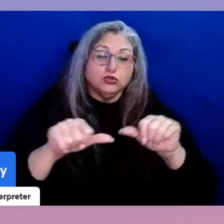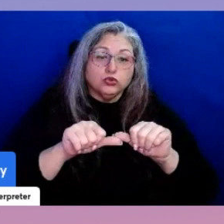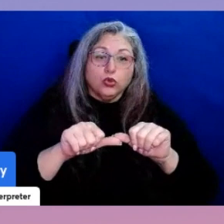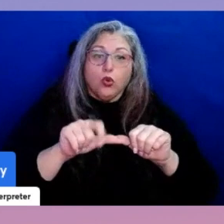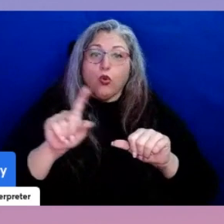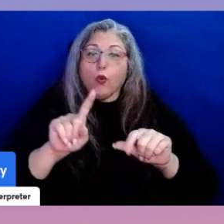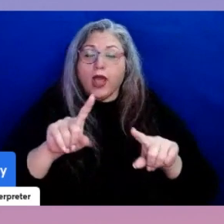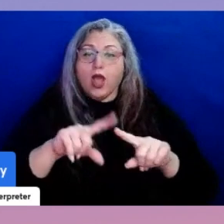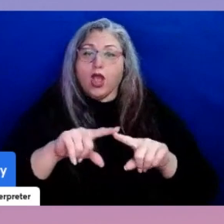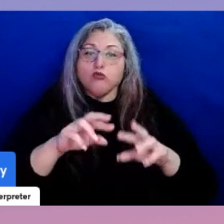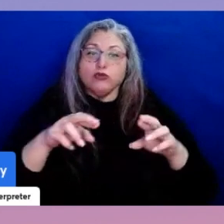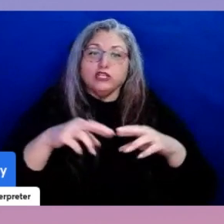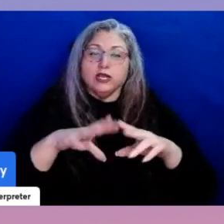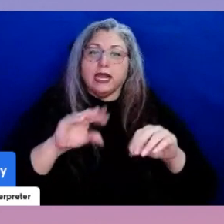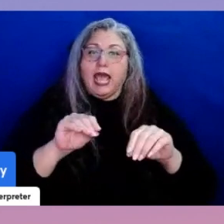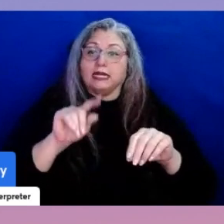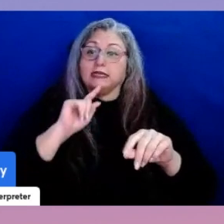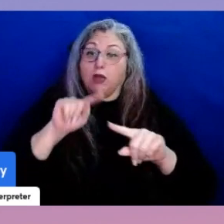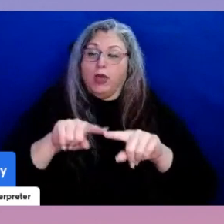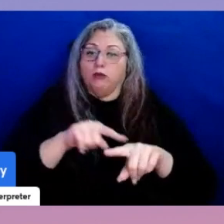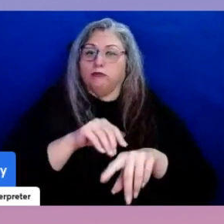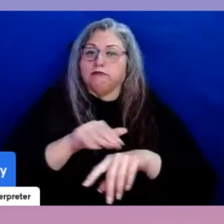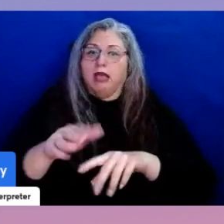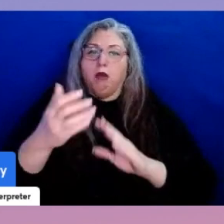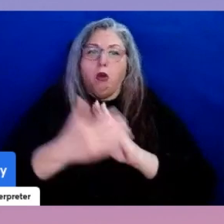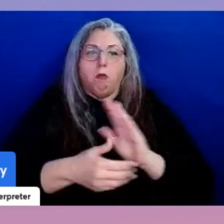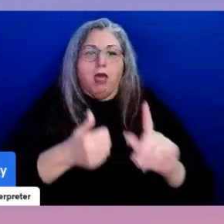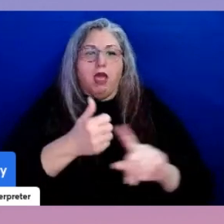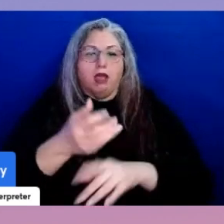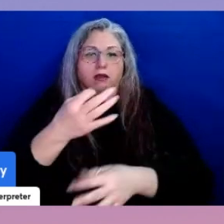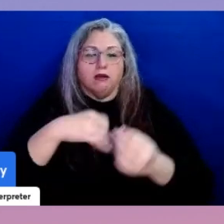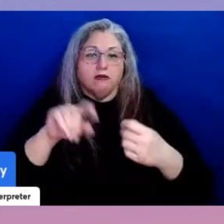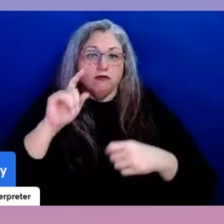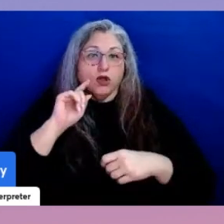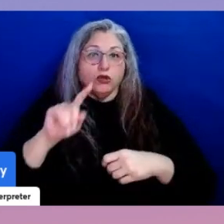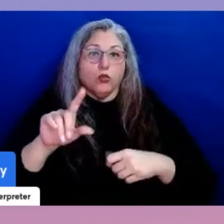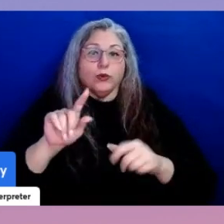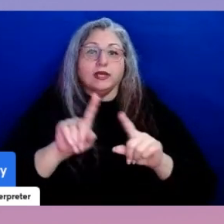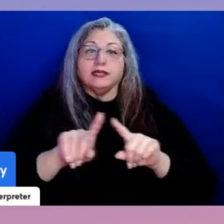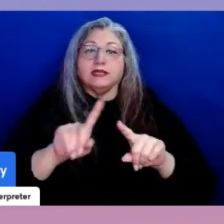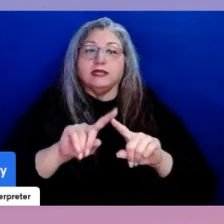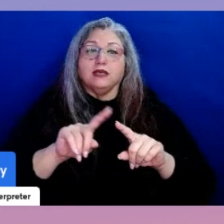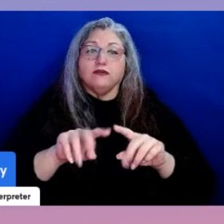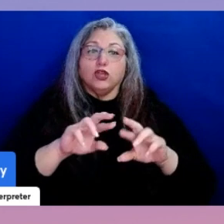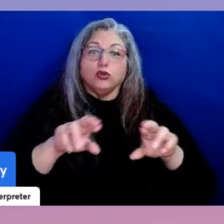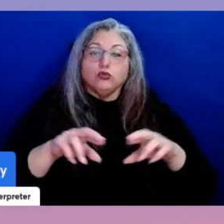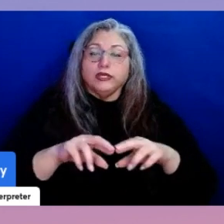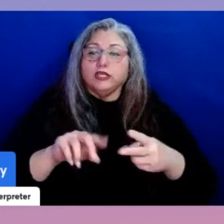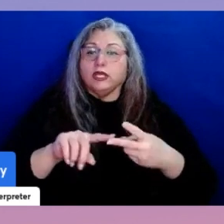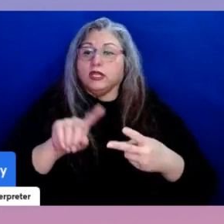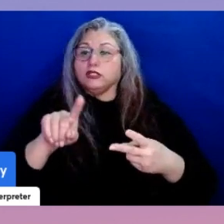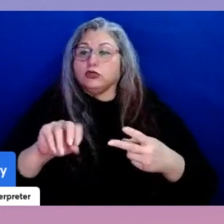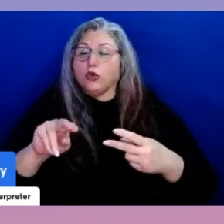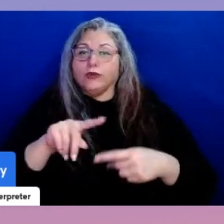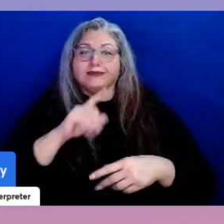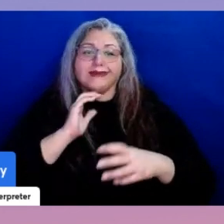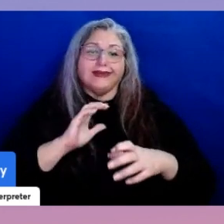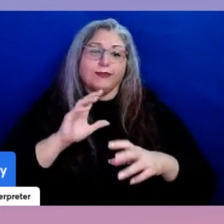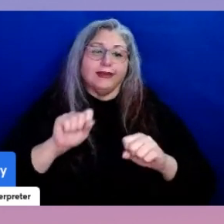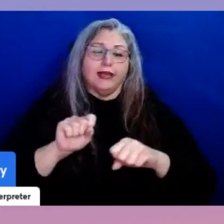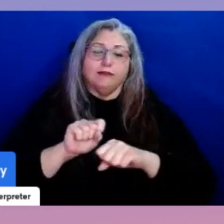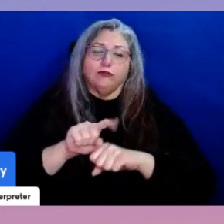you. With GCP's wide range of regions and zones, customers are able to deploy their persistent storage